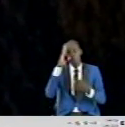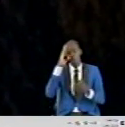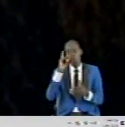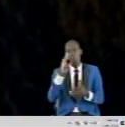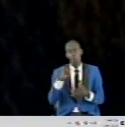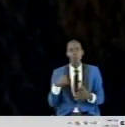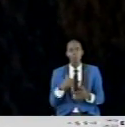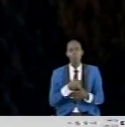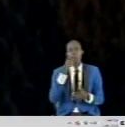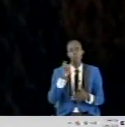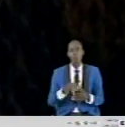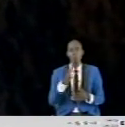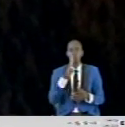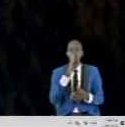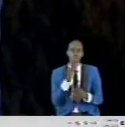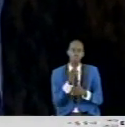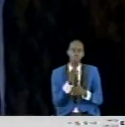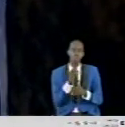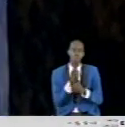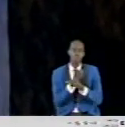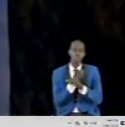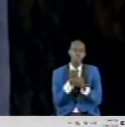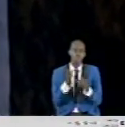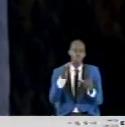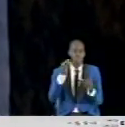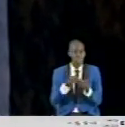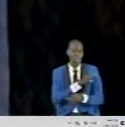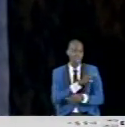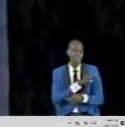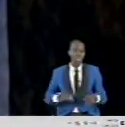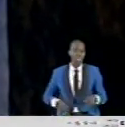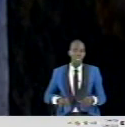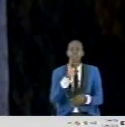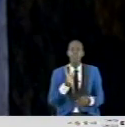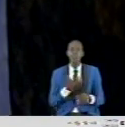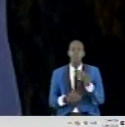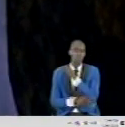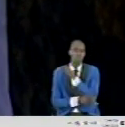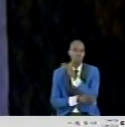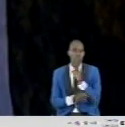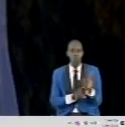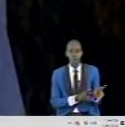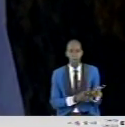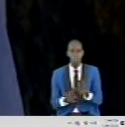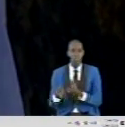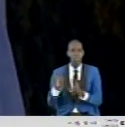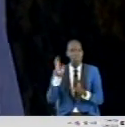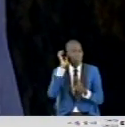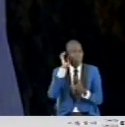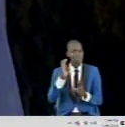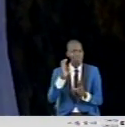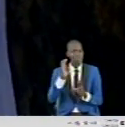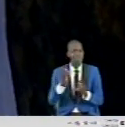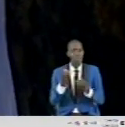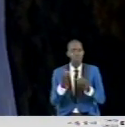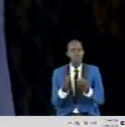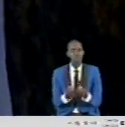Passover and already is sacrificed for us this Blood